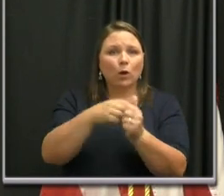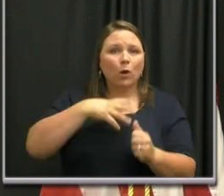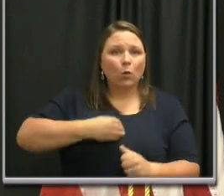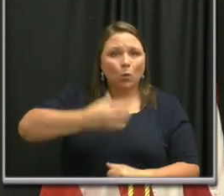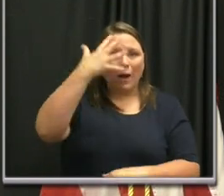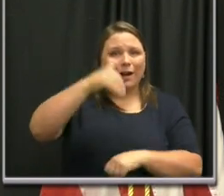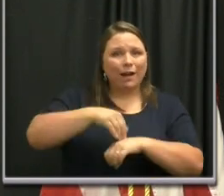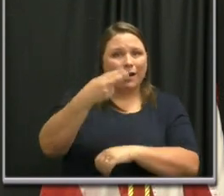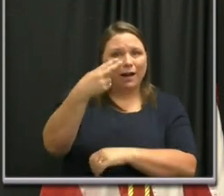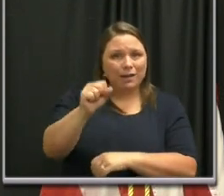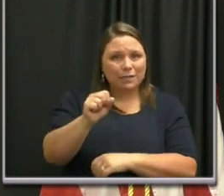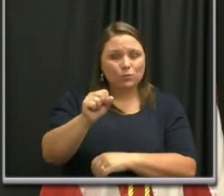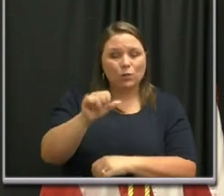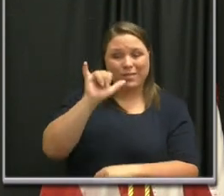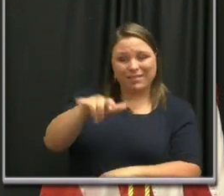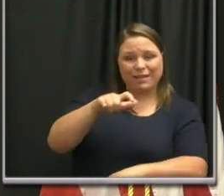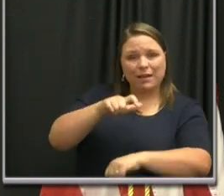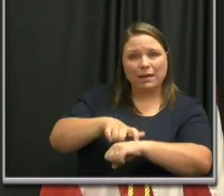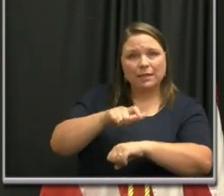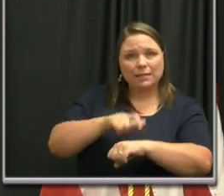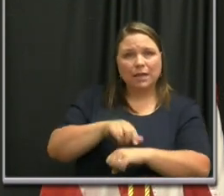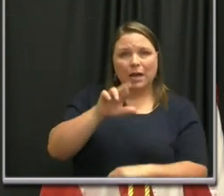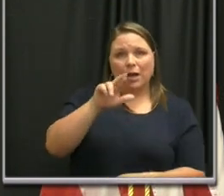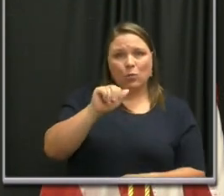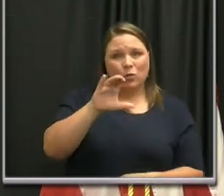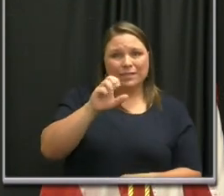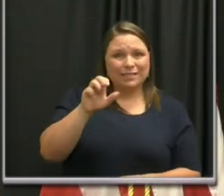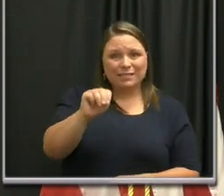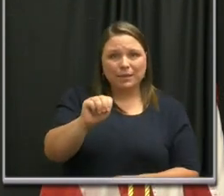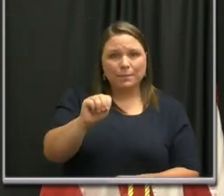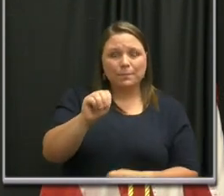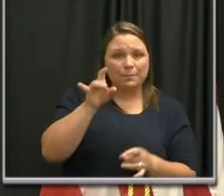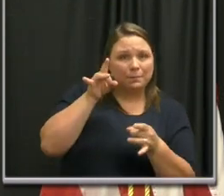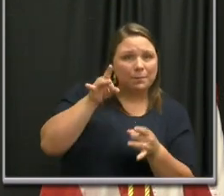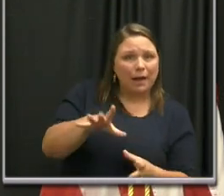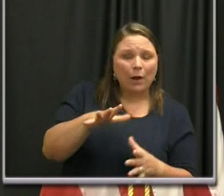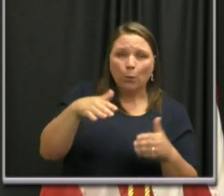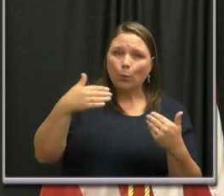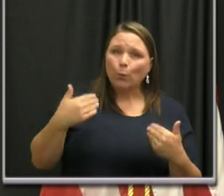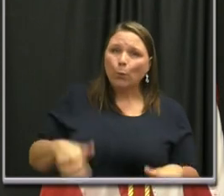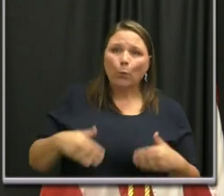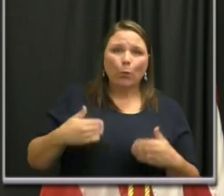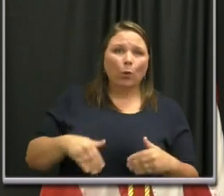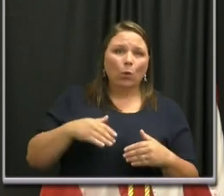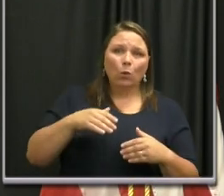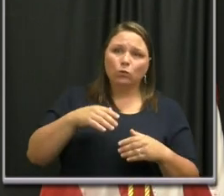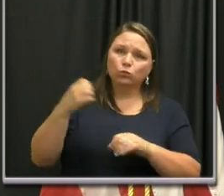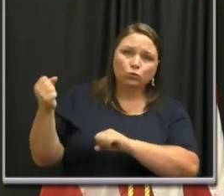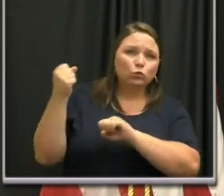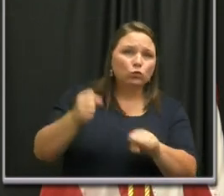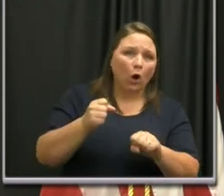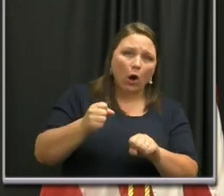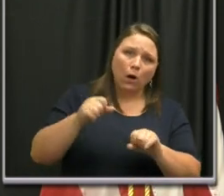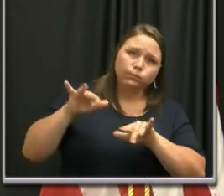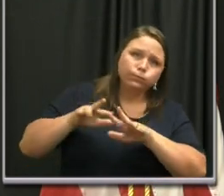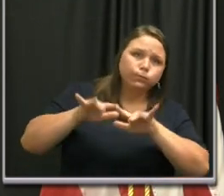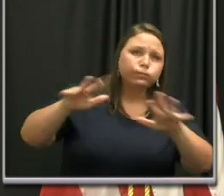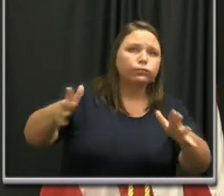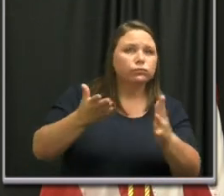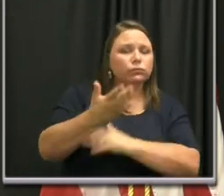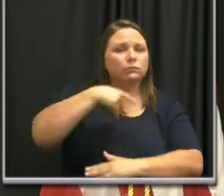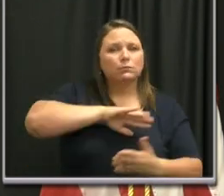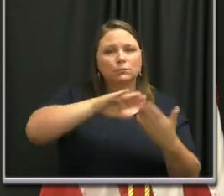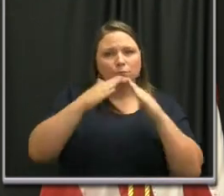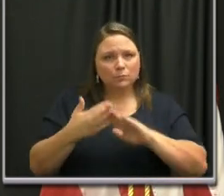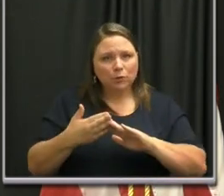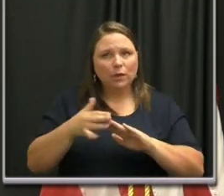at that time, racism was at the forefront of our society. And that was quite a number